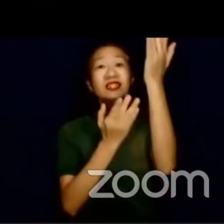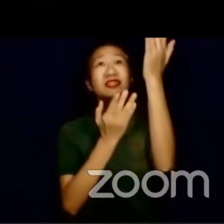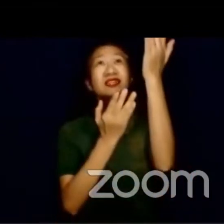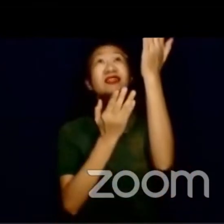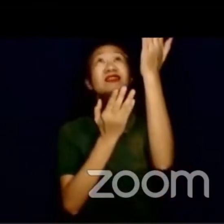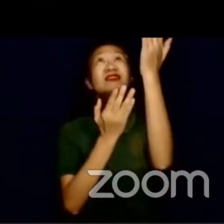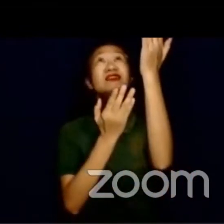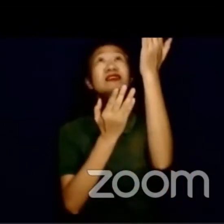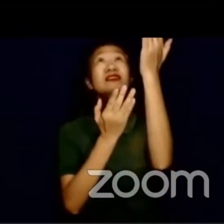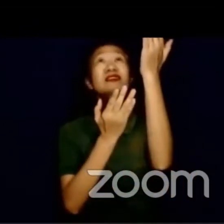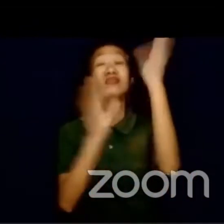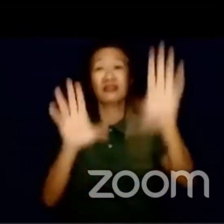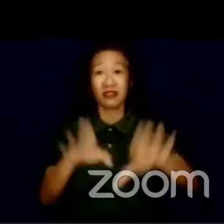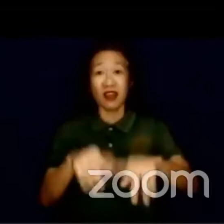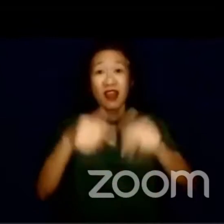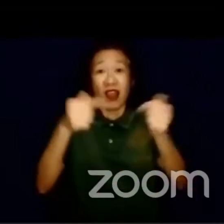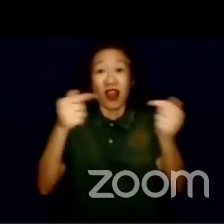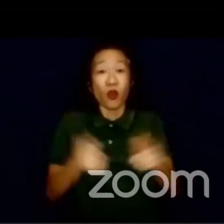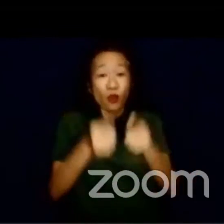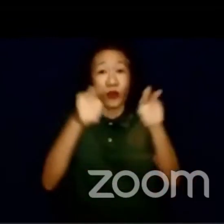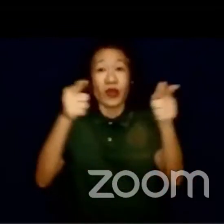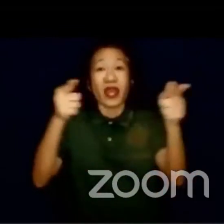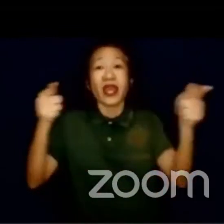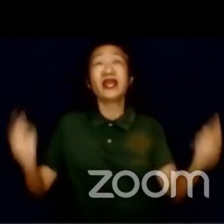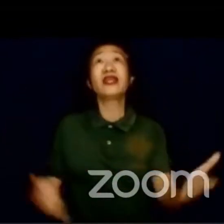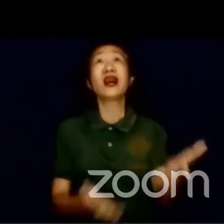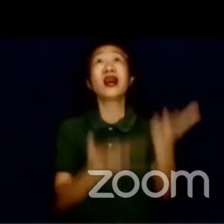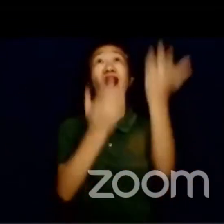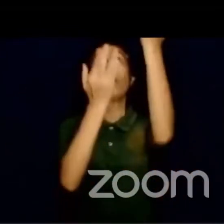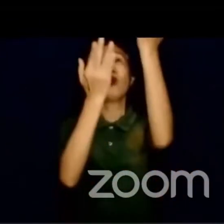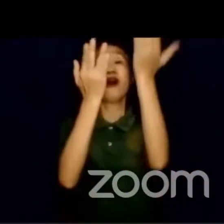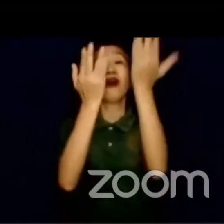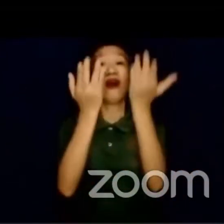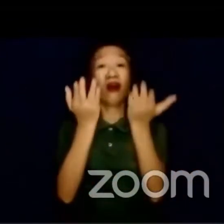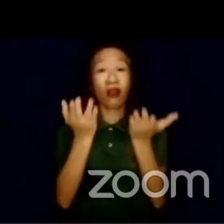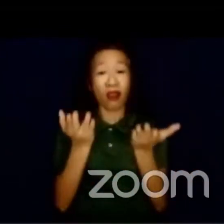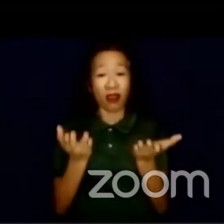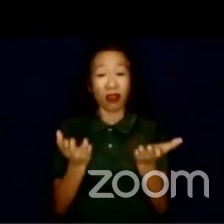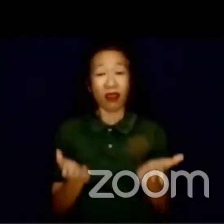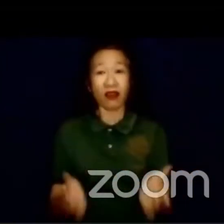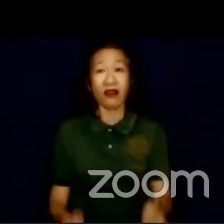to thee. How great thou